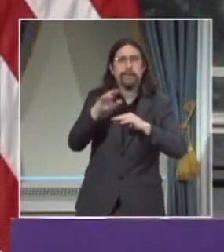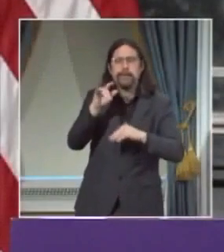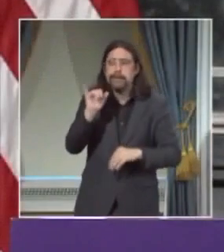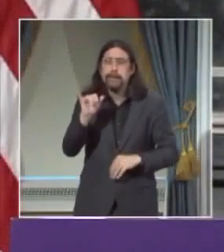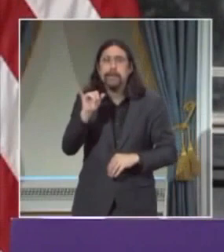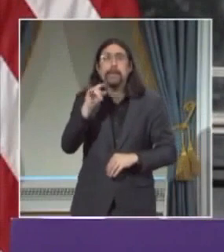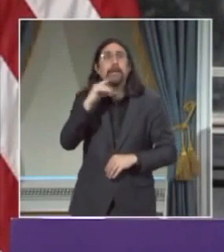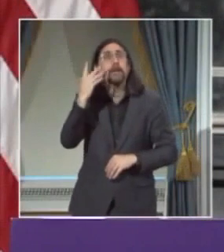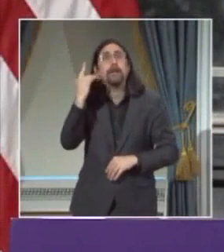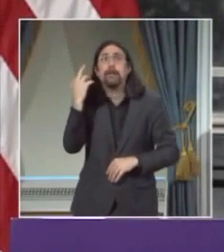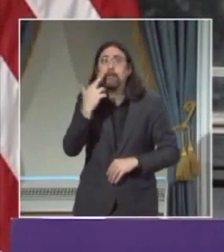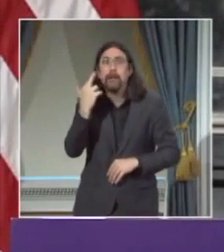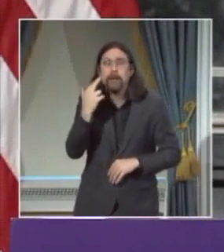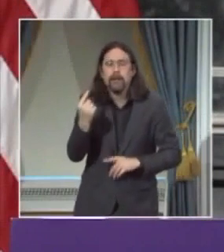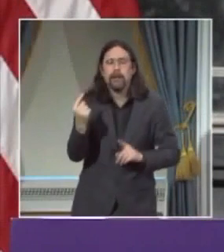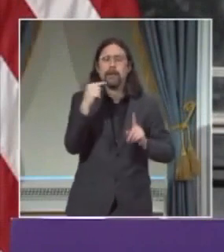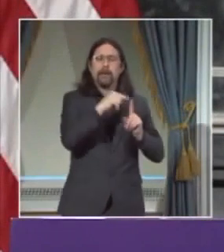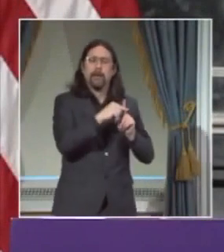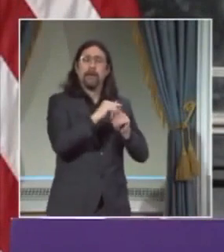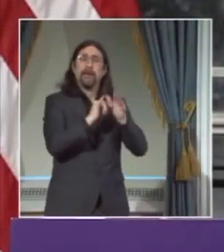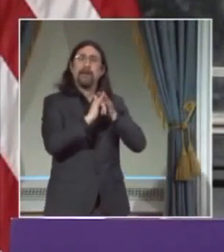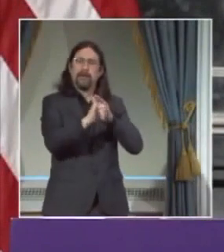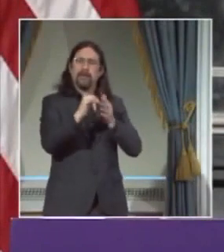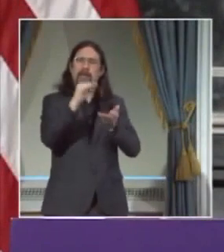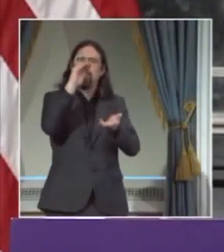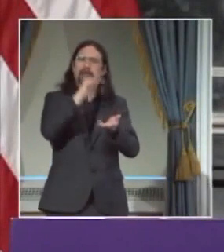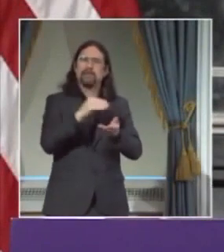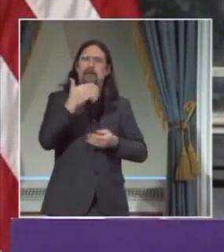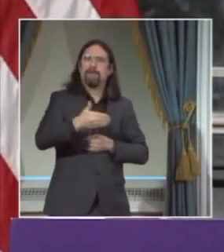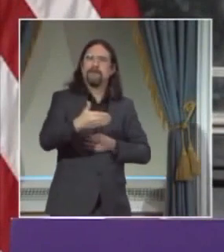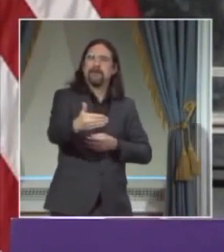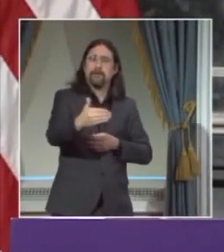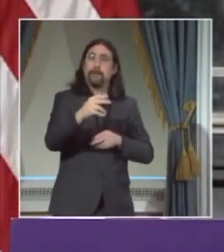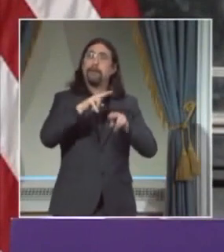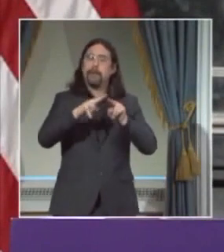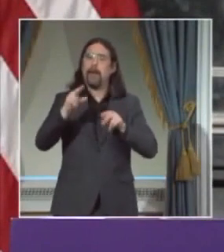are going to work together, the MTA and the NYPD, to go and do spot checks.